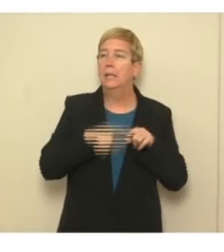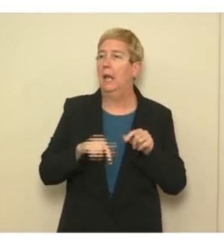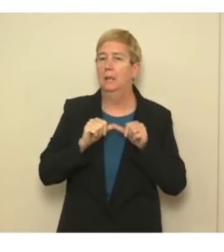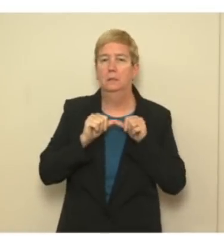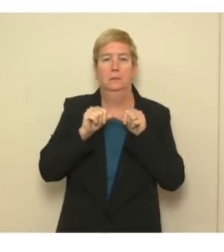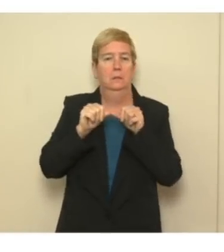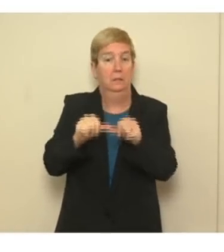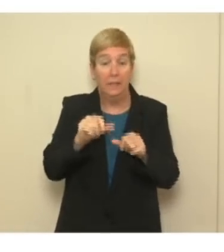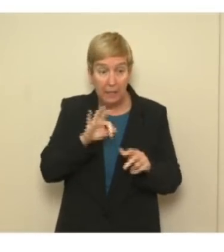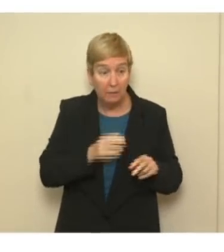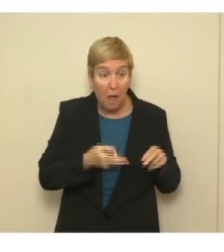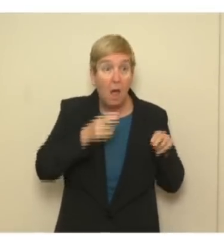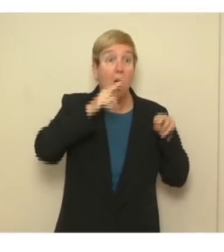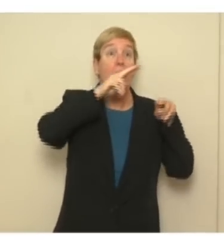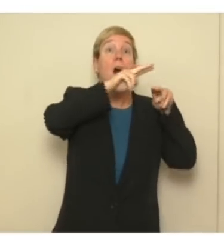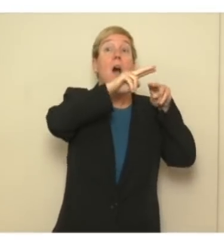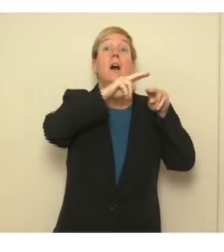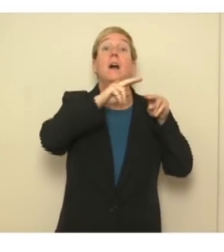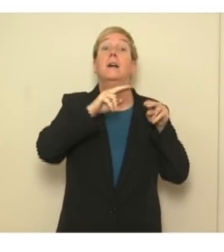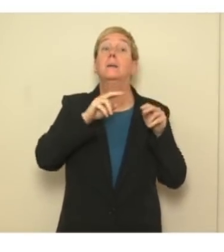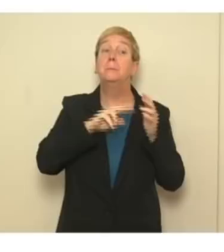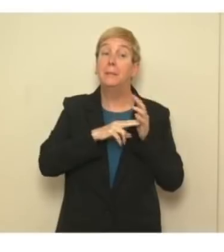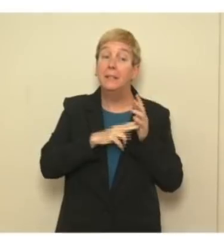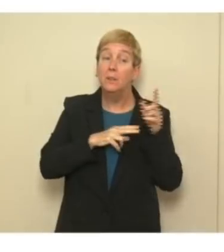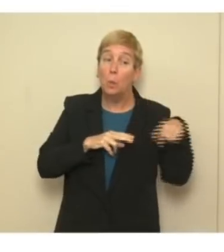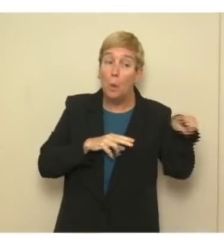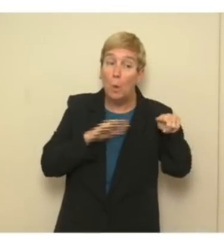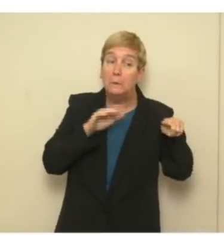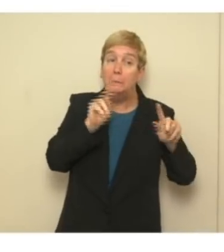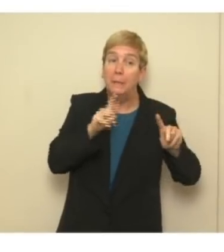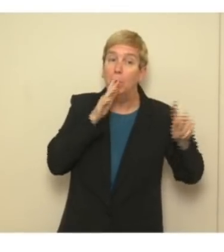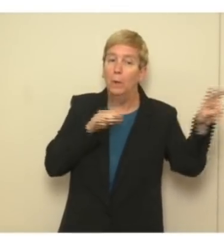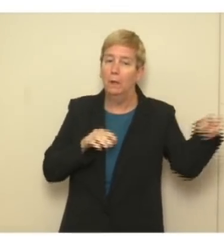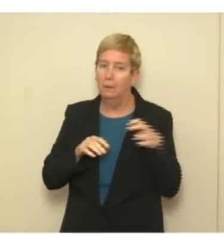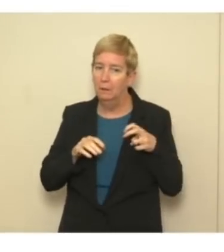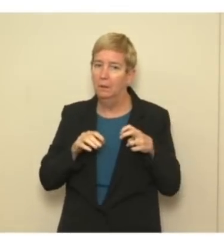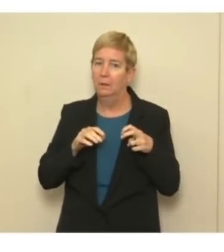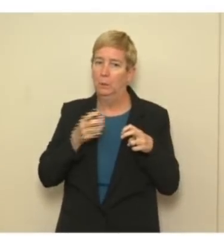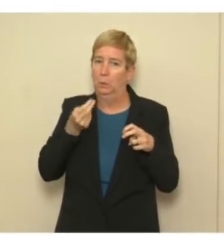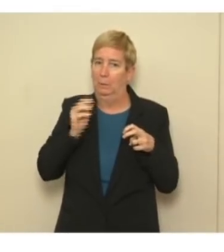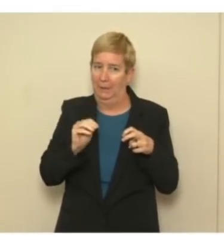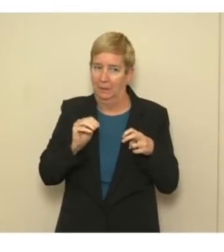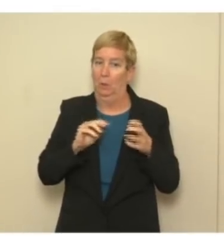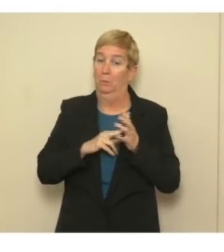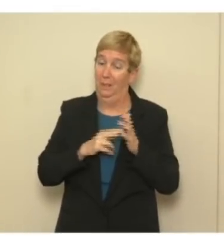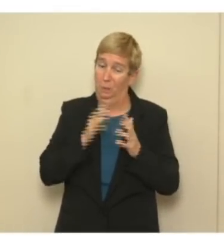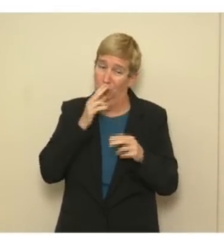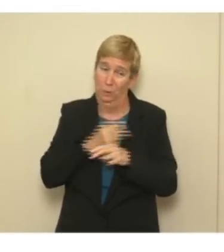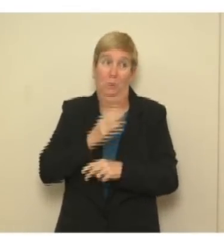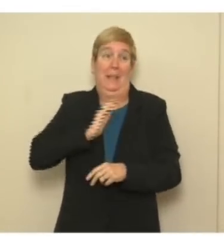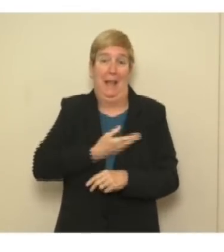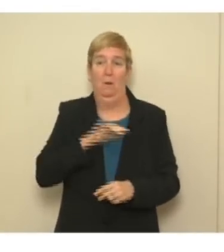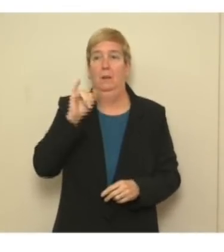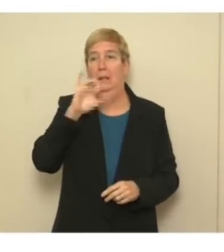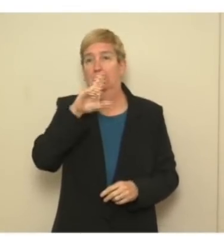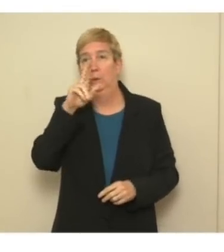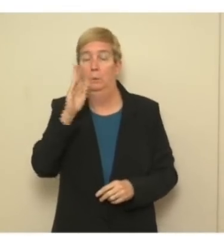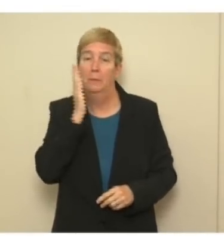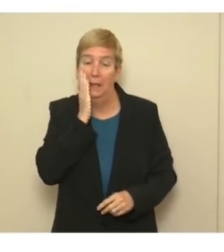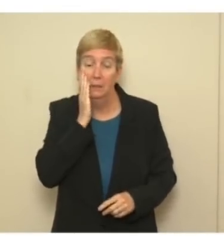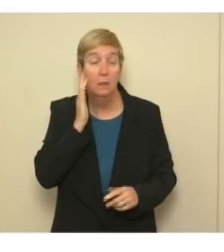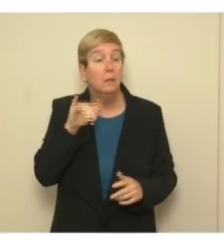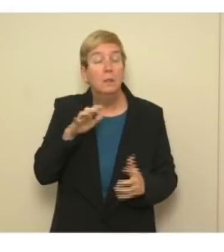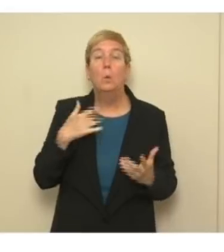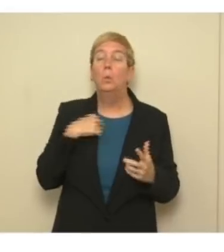start being diverted to New Mexico, to our ICU beds as well. So we're not improving. We have to be